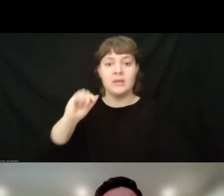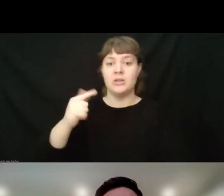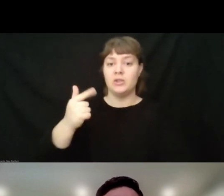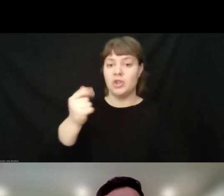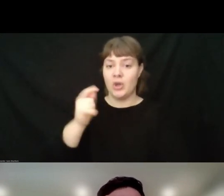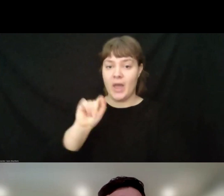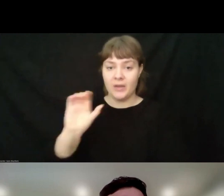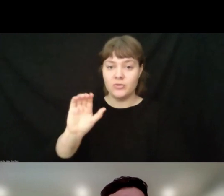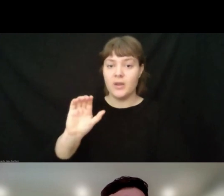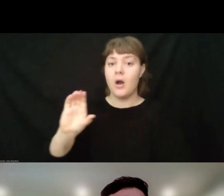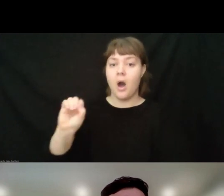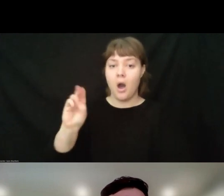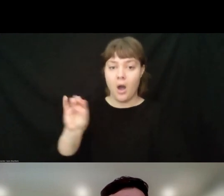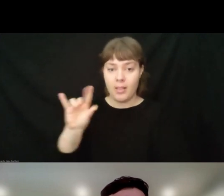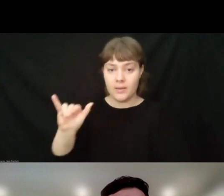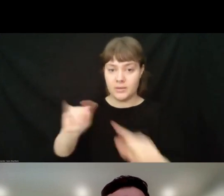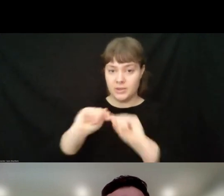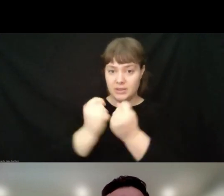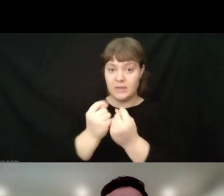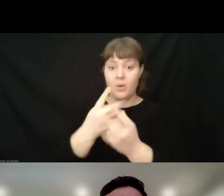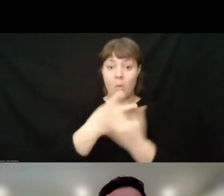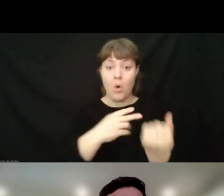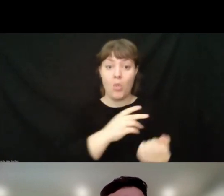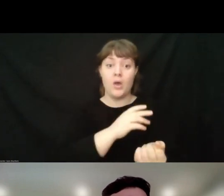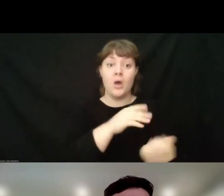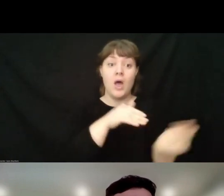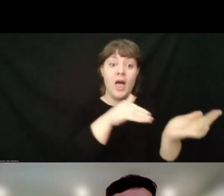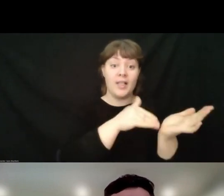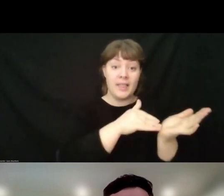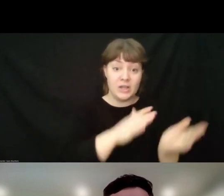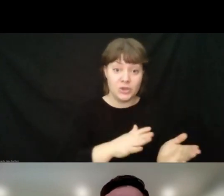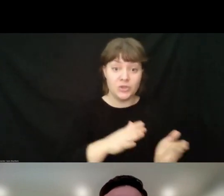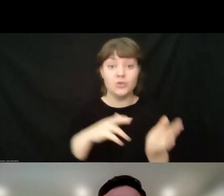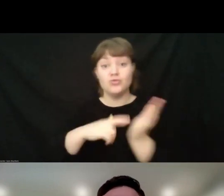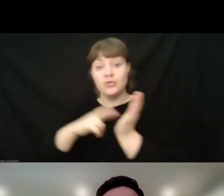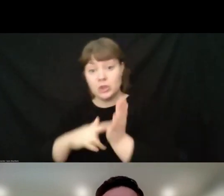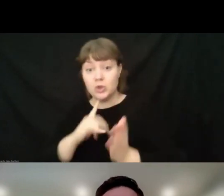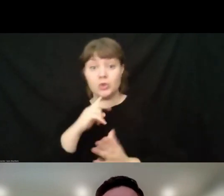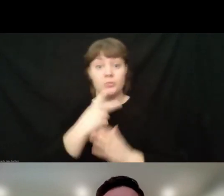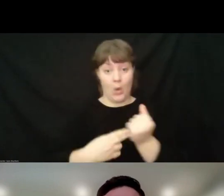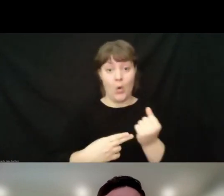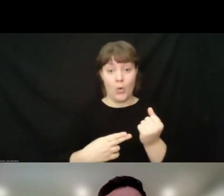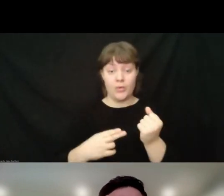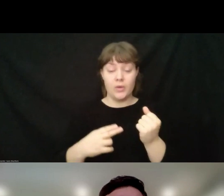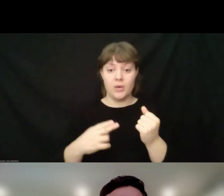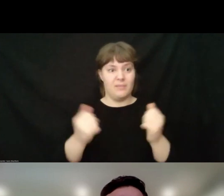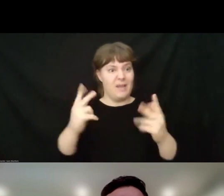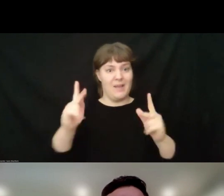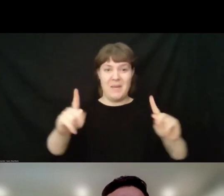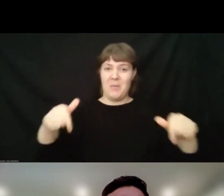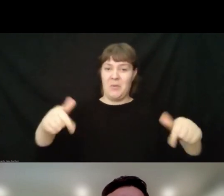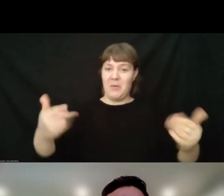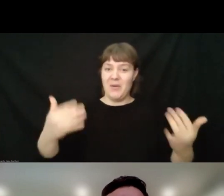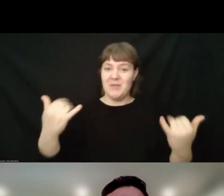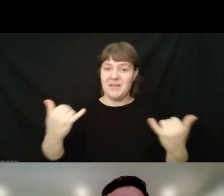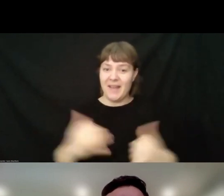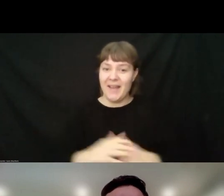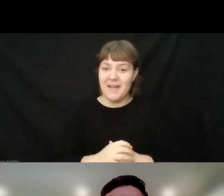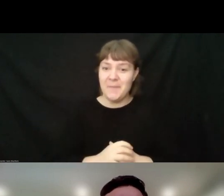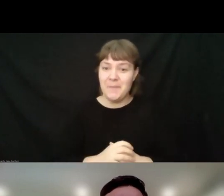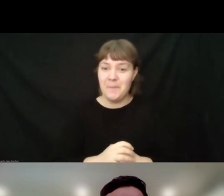team of both clinicians and researchers, including many of the people here today,